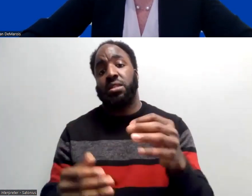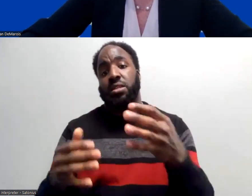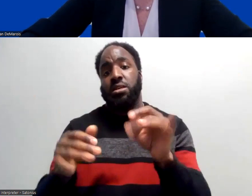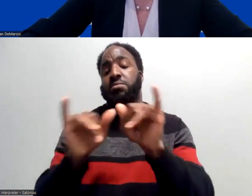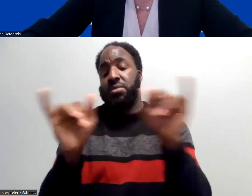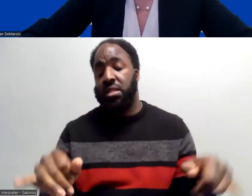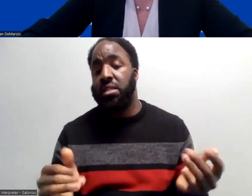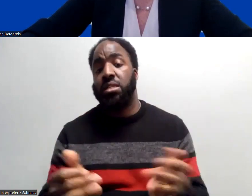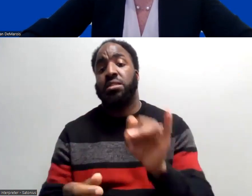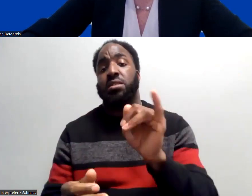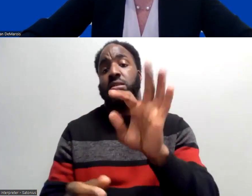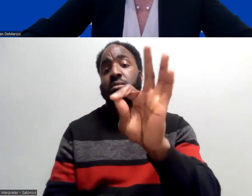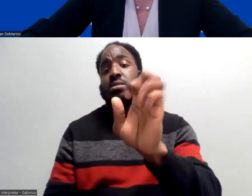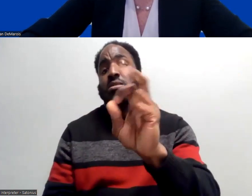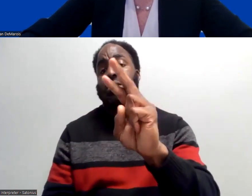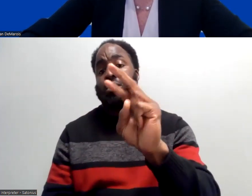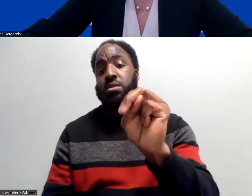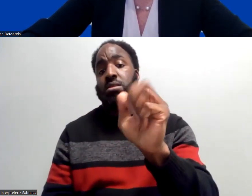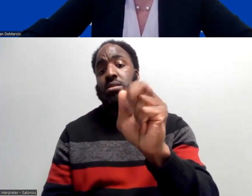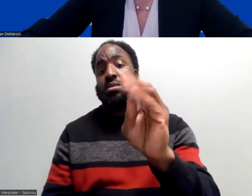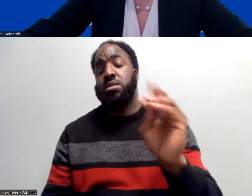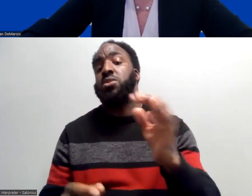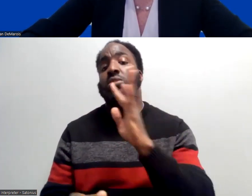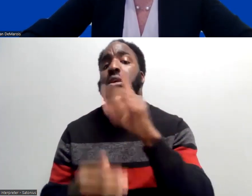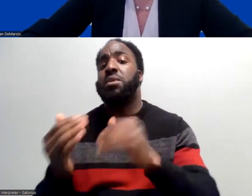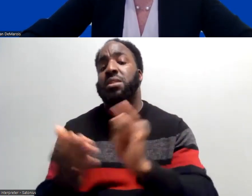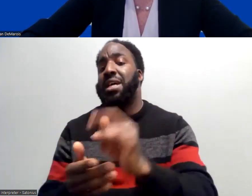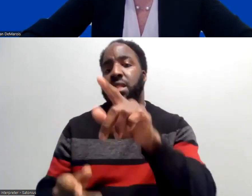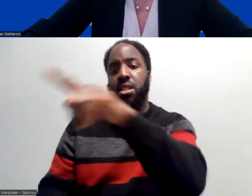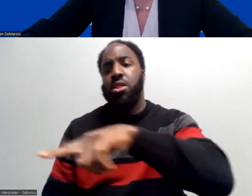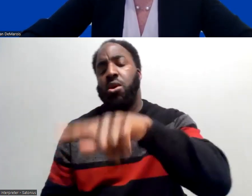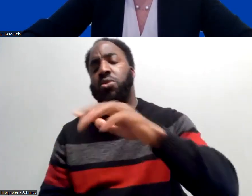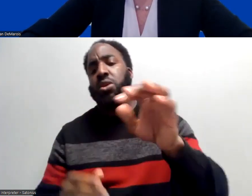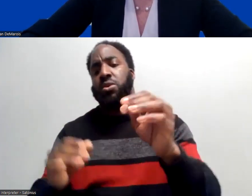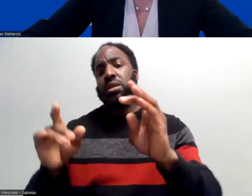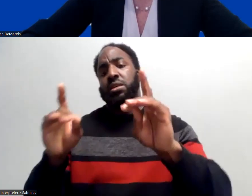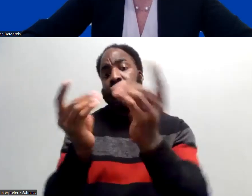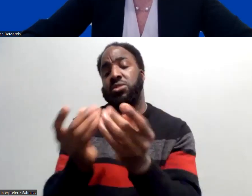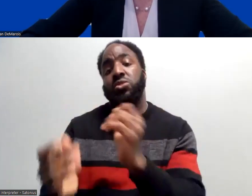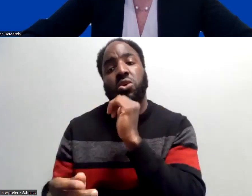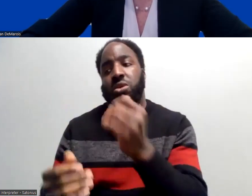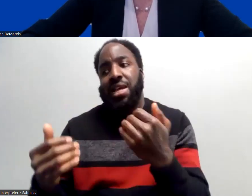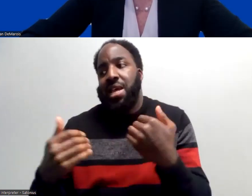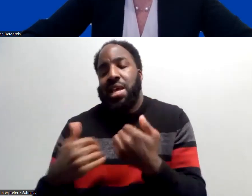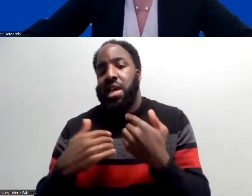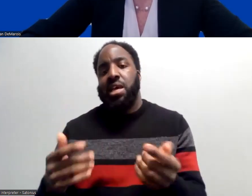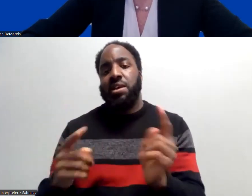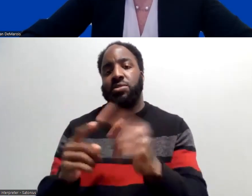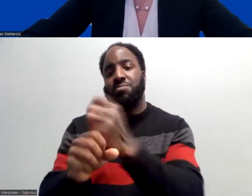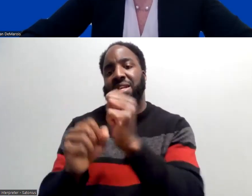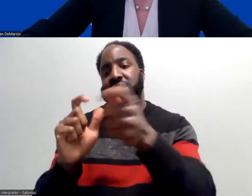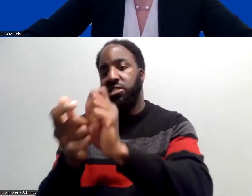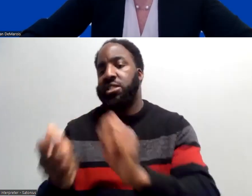Fernando was talking about, that local jurisdictions don't necessarily have to drive change in that area. Thank you.